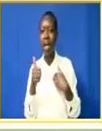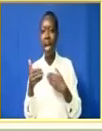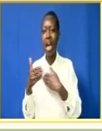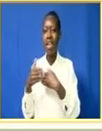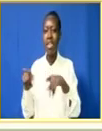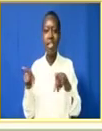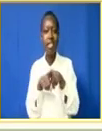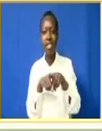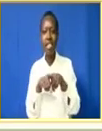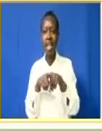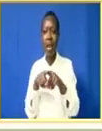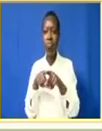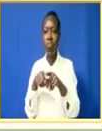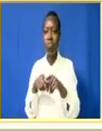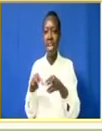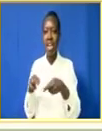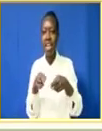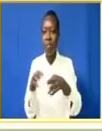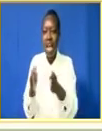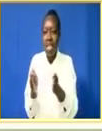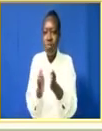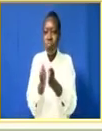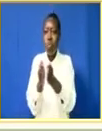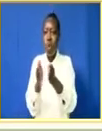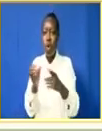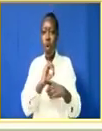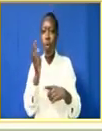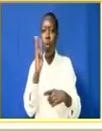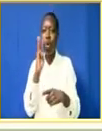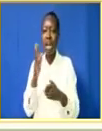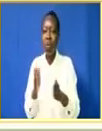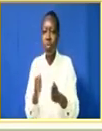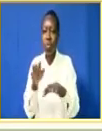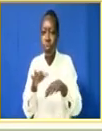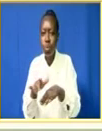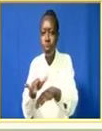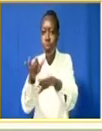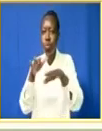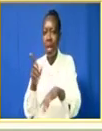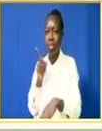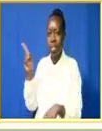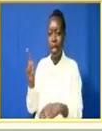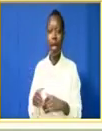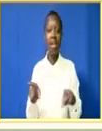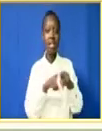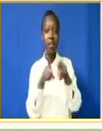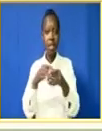stream or a drain or a channel that has water. Yeah, water is flowing somewhere. Yeah. There is also a lot